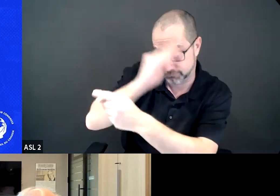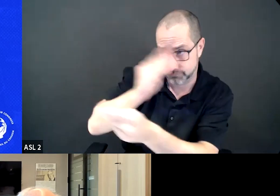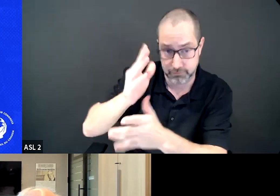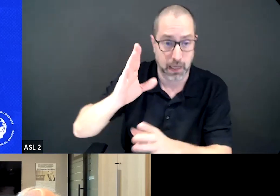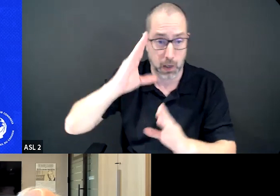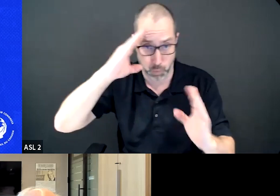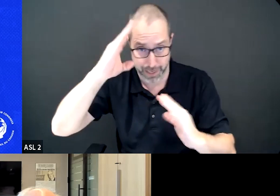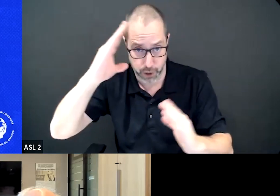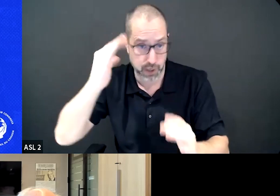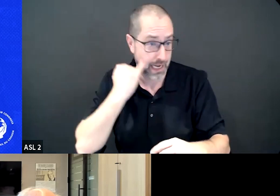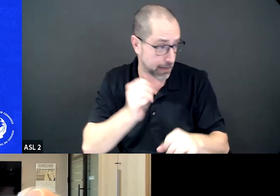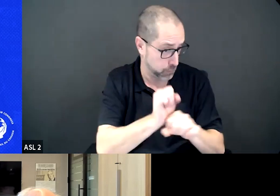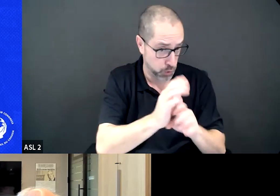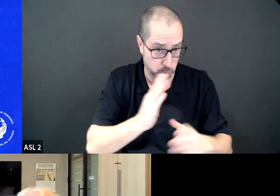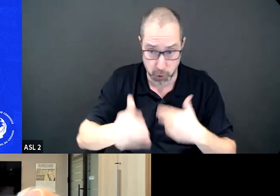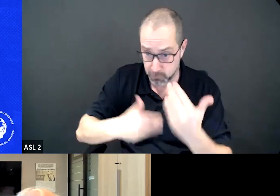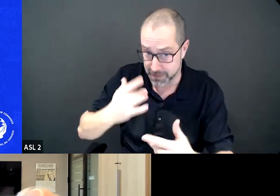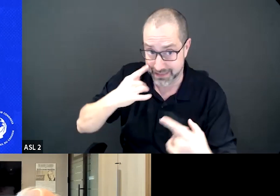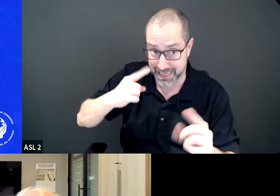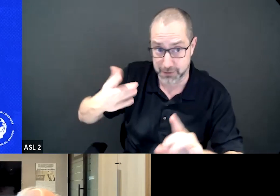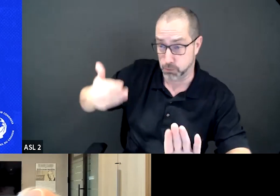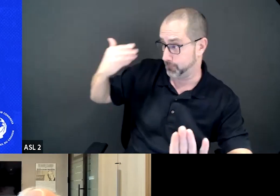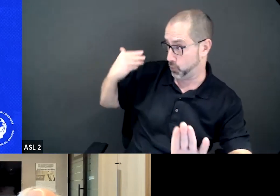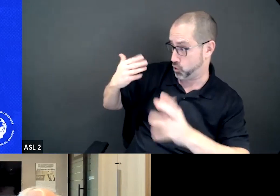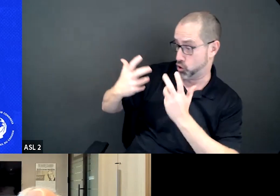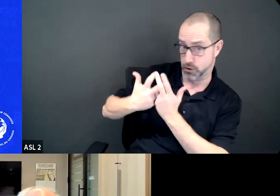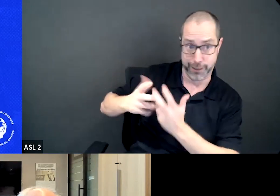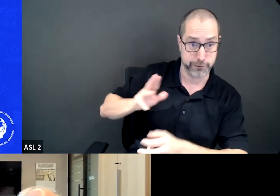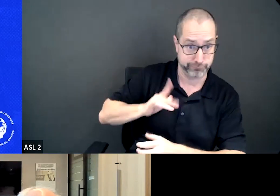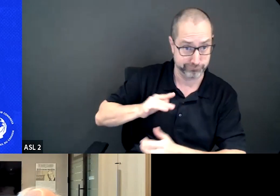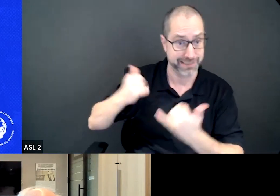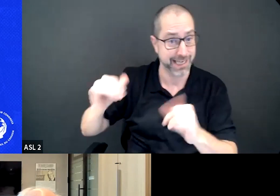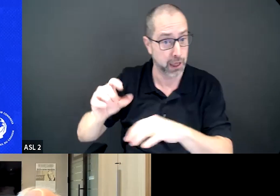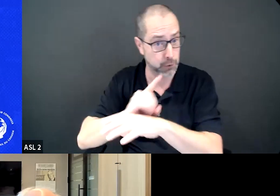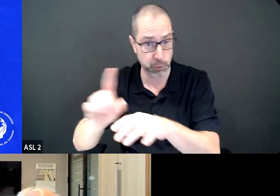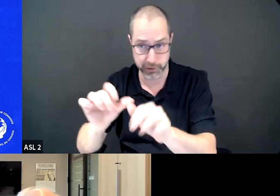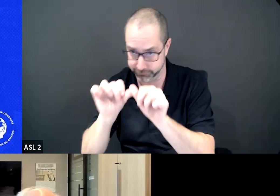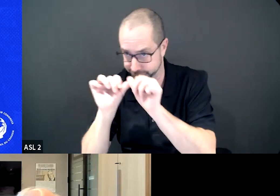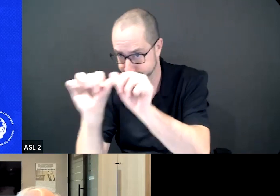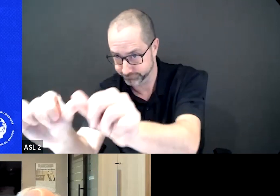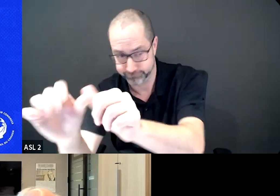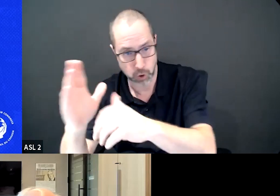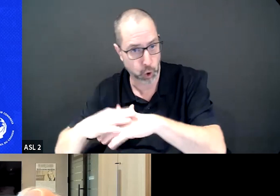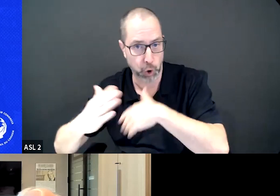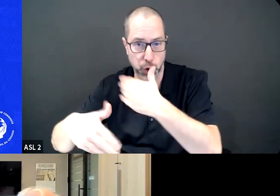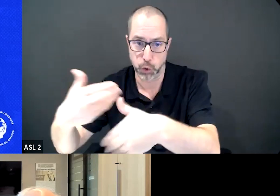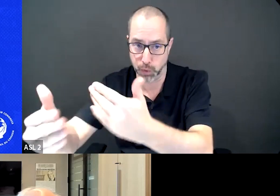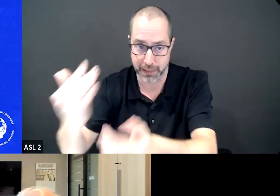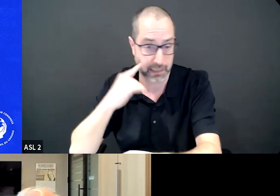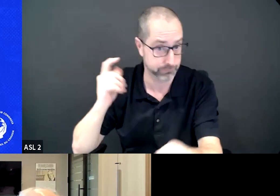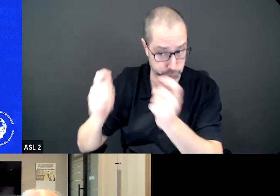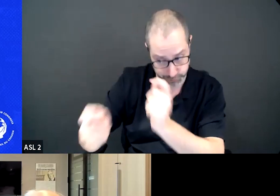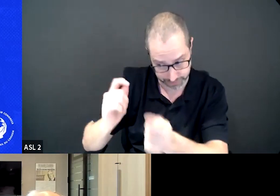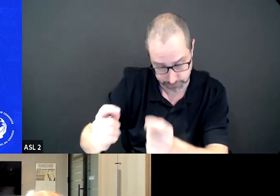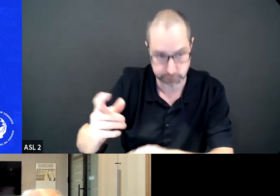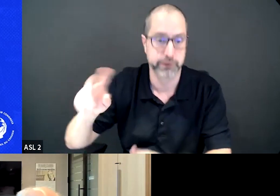was successfully accommodated at one point early in their career, the duty to accommodate is an ongoing one, and that accommodation needs